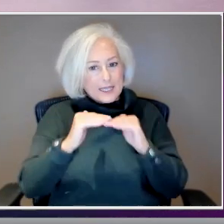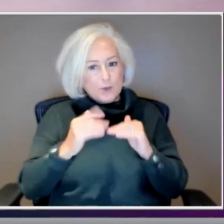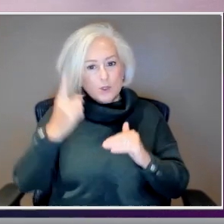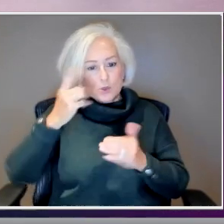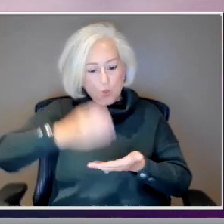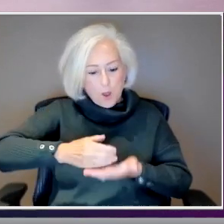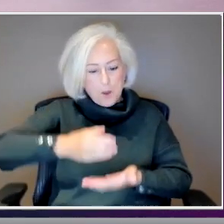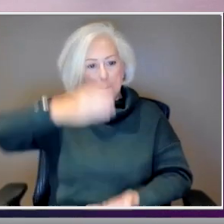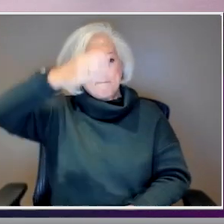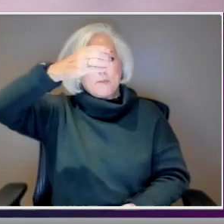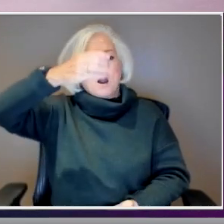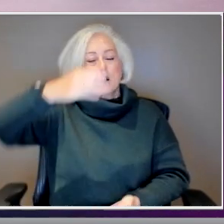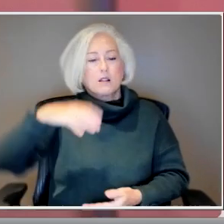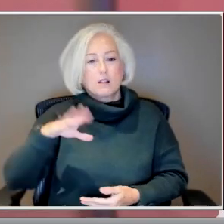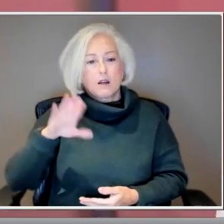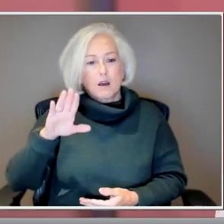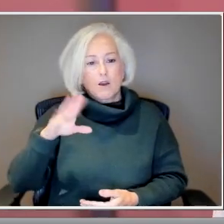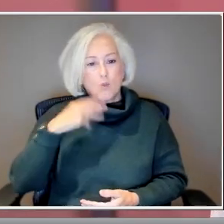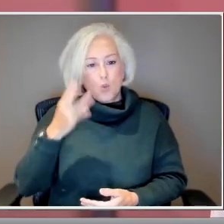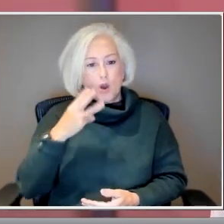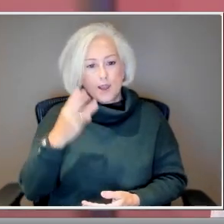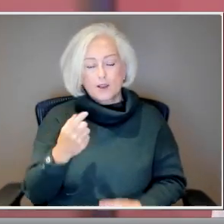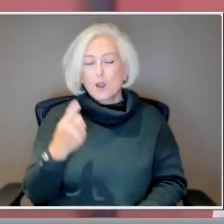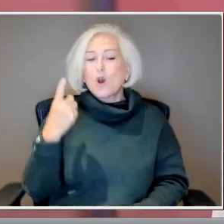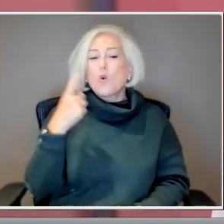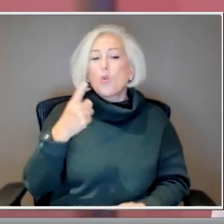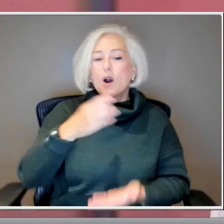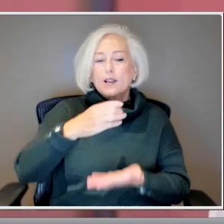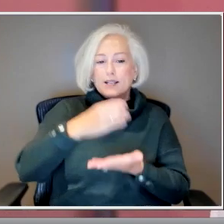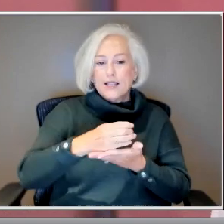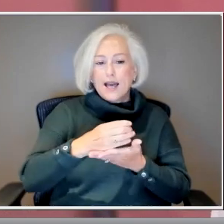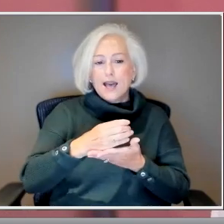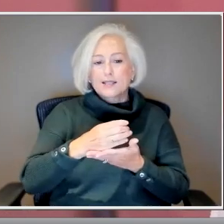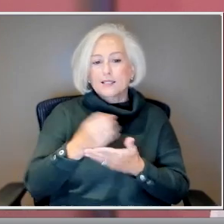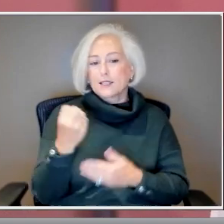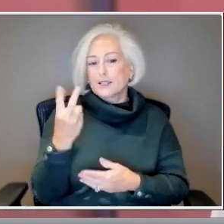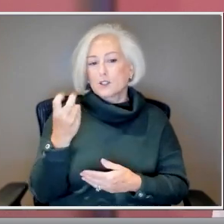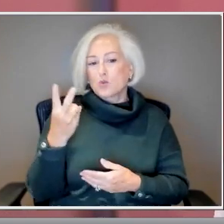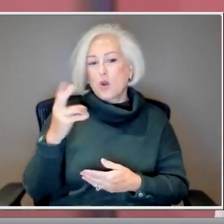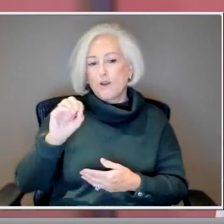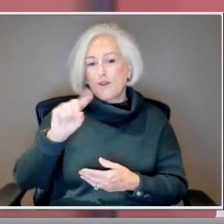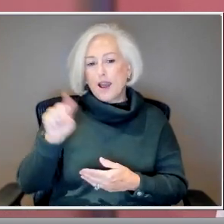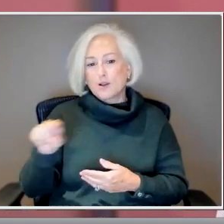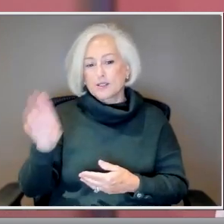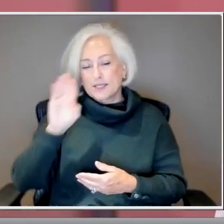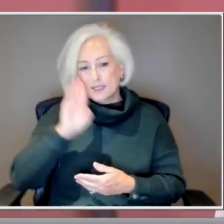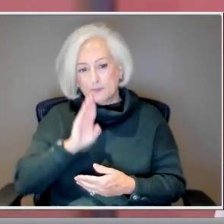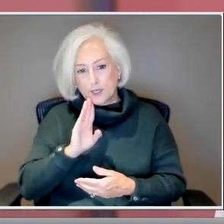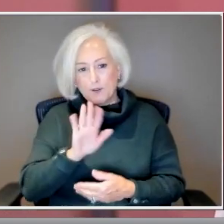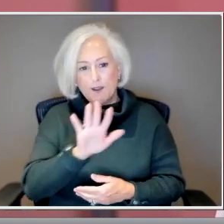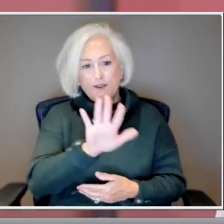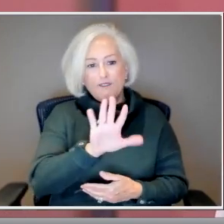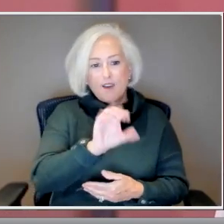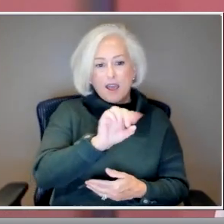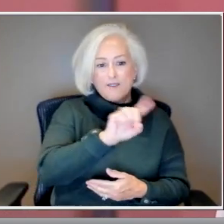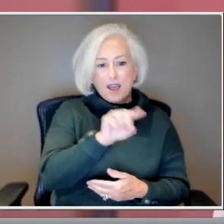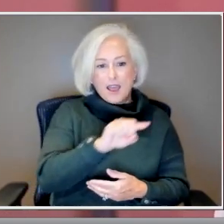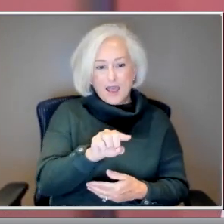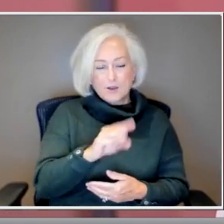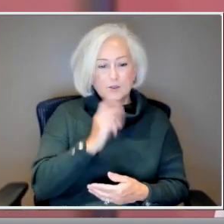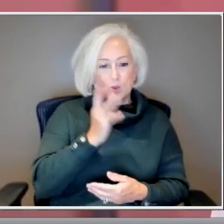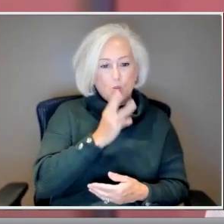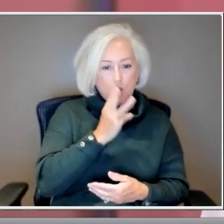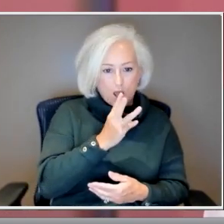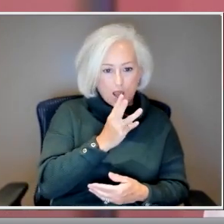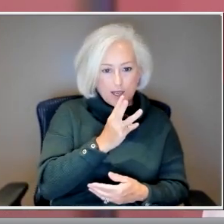drinking glass of alcohol is either 12 ounces of beer, I think 5 ounces of wine. It's a shot.